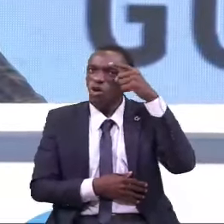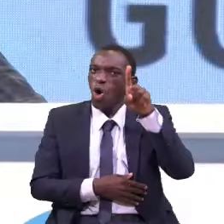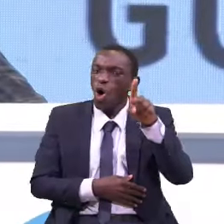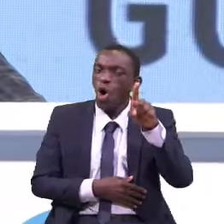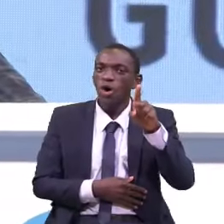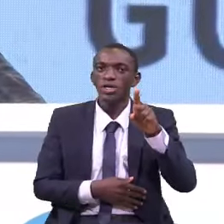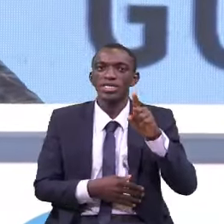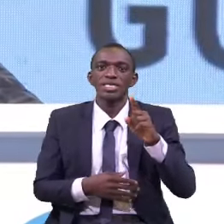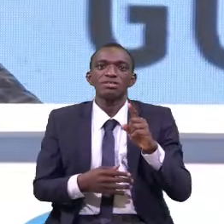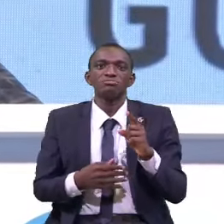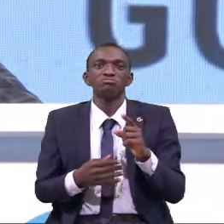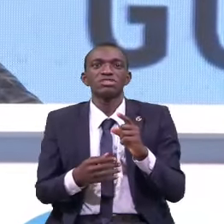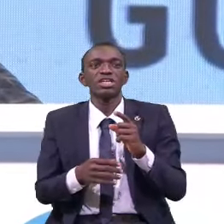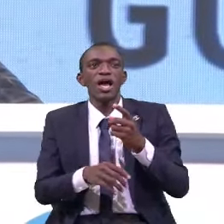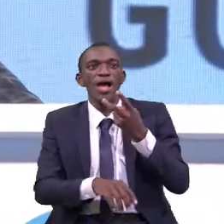incurable seekers.